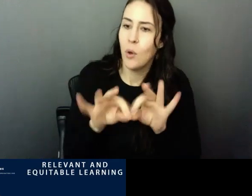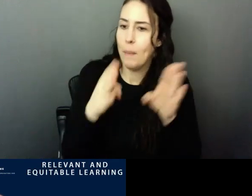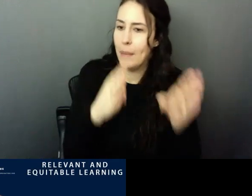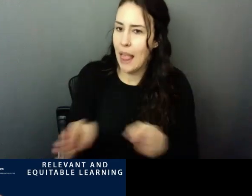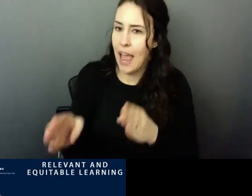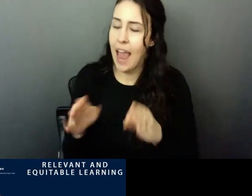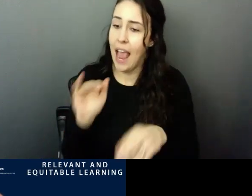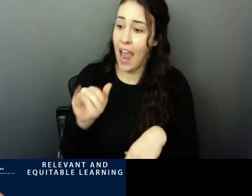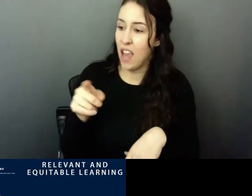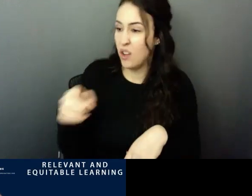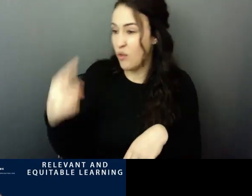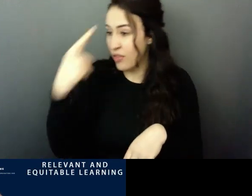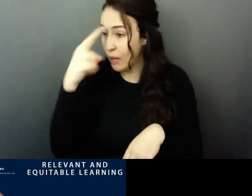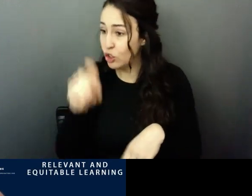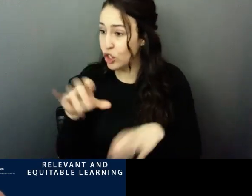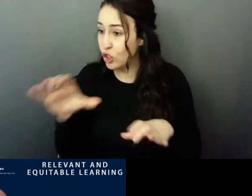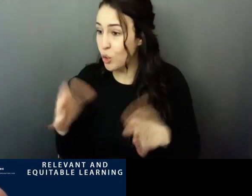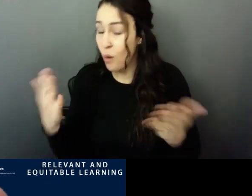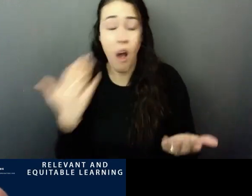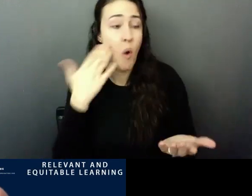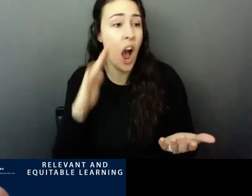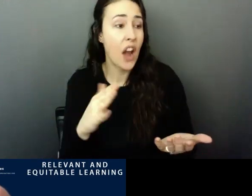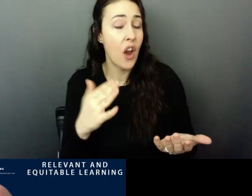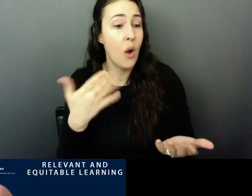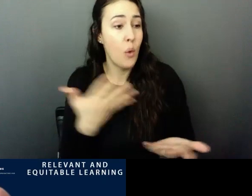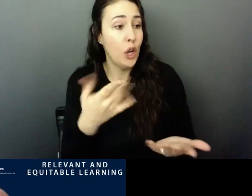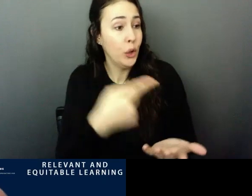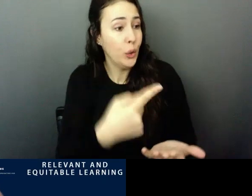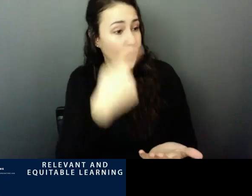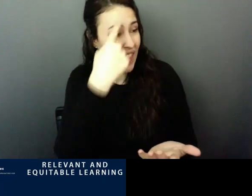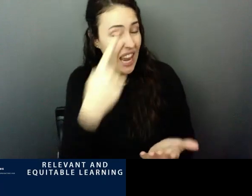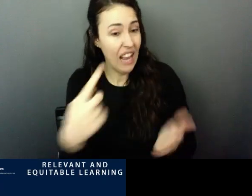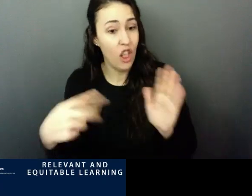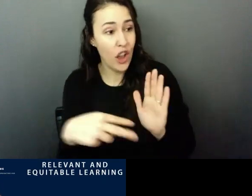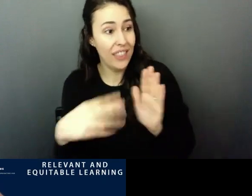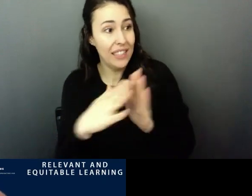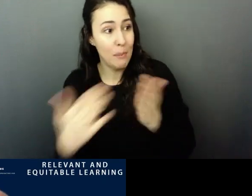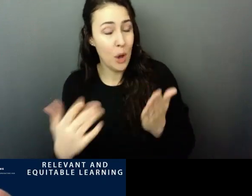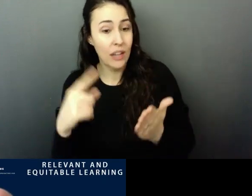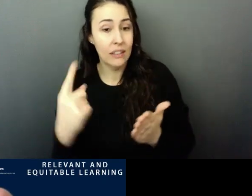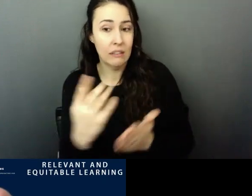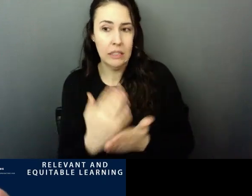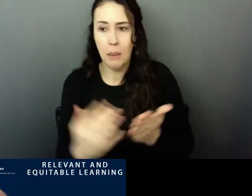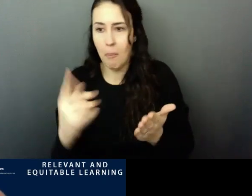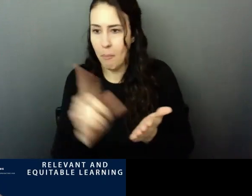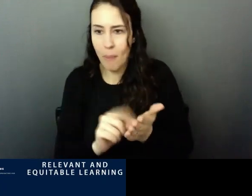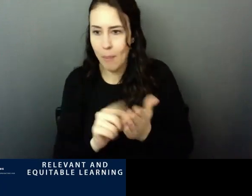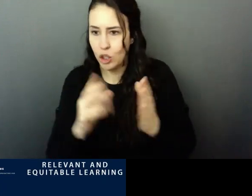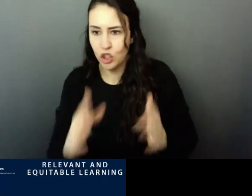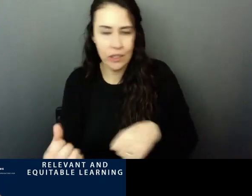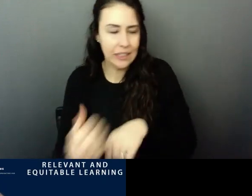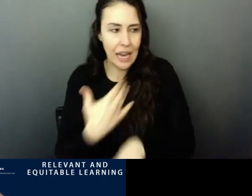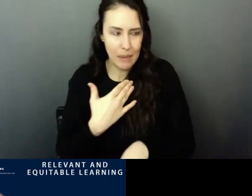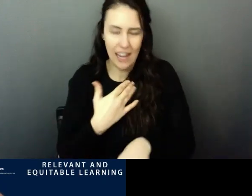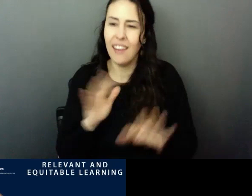I don't know. What do you think we should do? Check out this book that some random publisher sent me. Let's go beyond that to then actually doing, you know, based